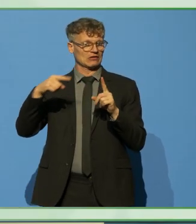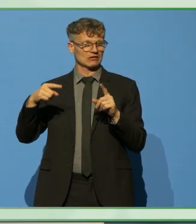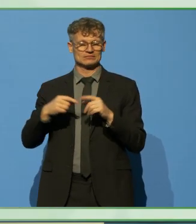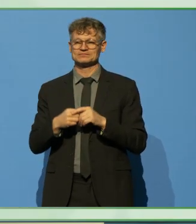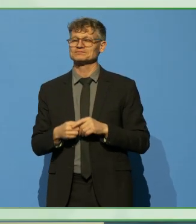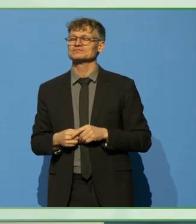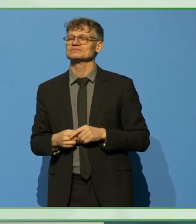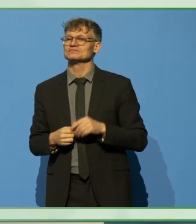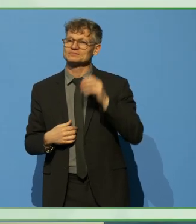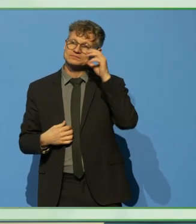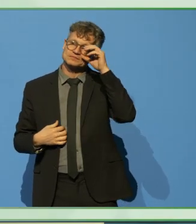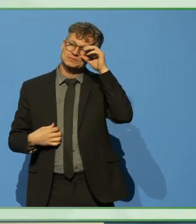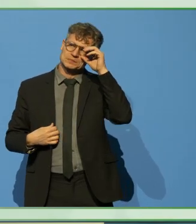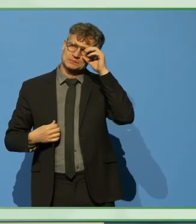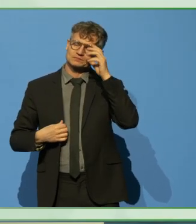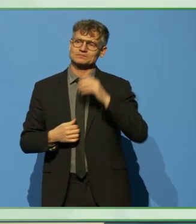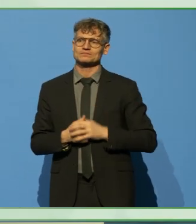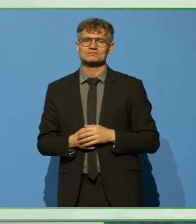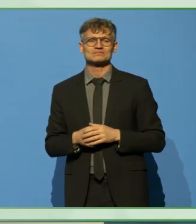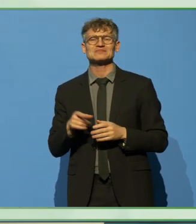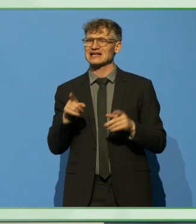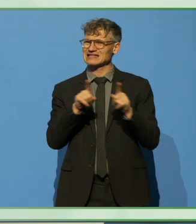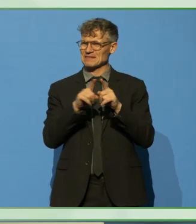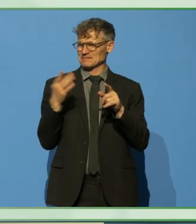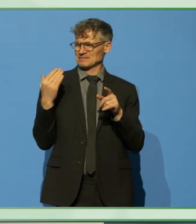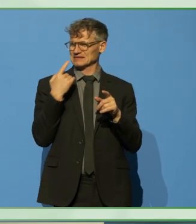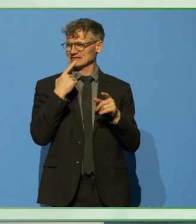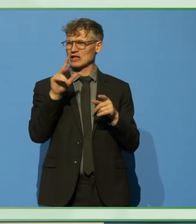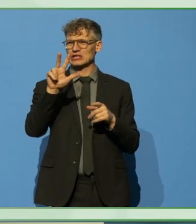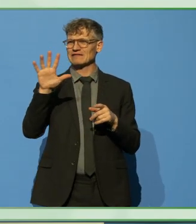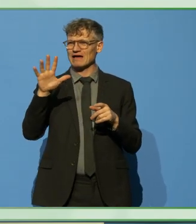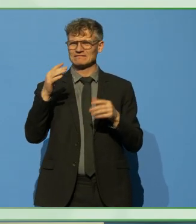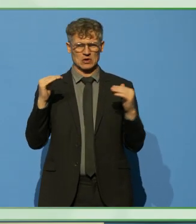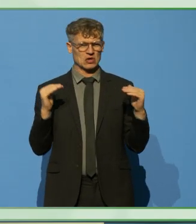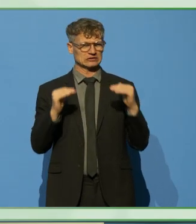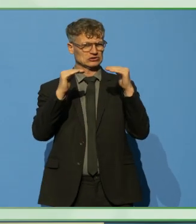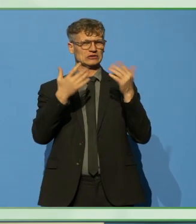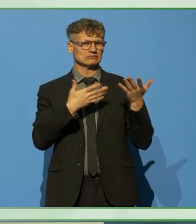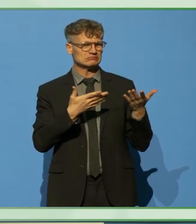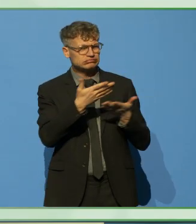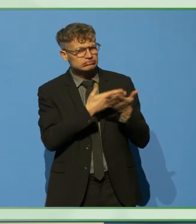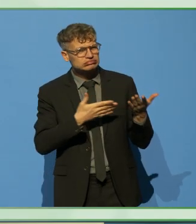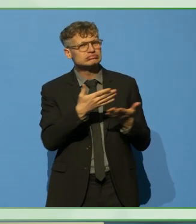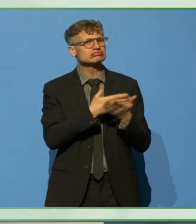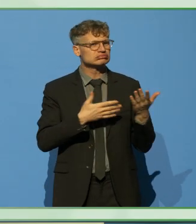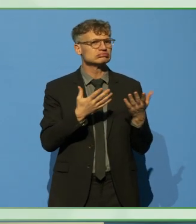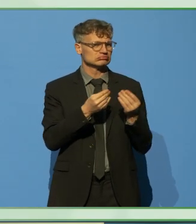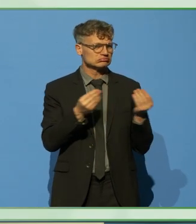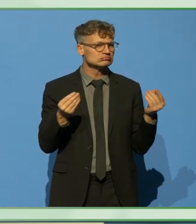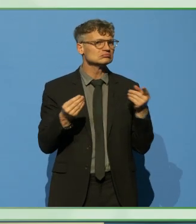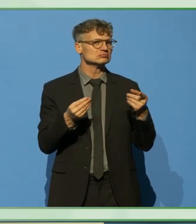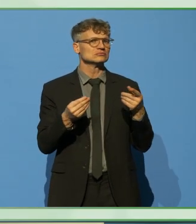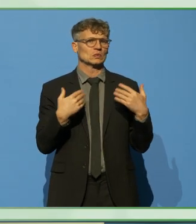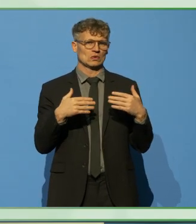I just mentioned with the 35 NGOs in Austria, we've already had a lot of discussions, and it came out that there is a couple